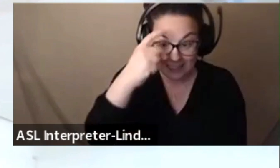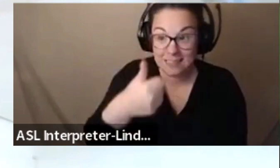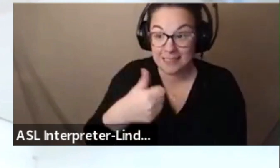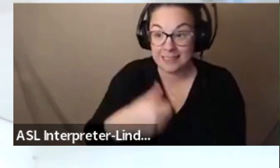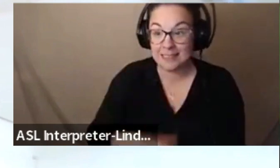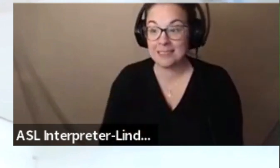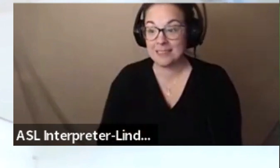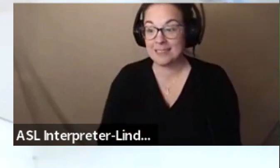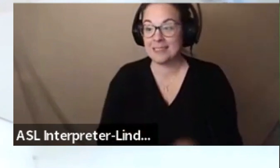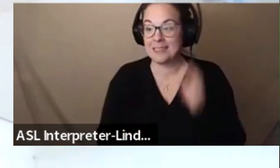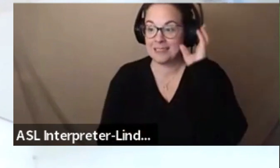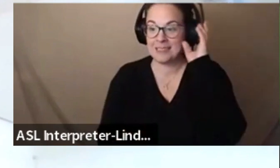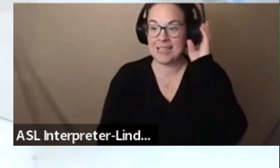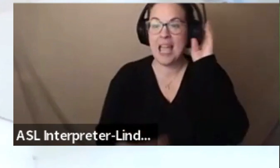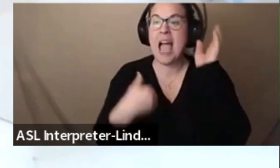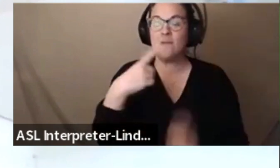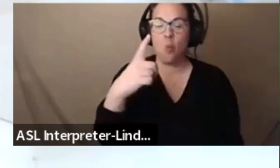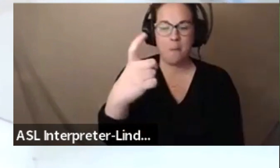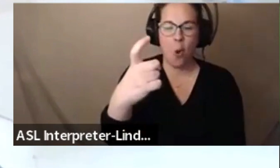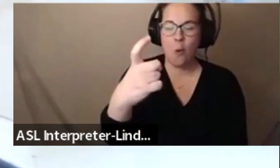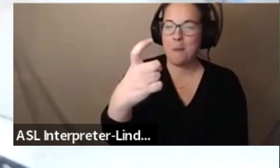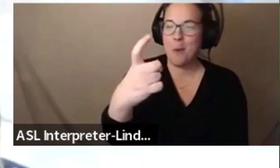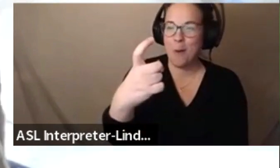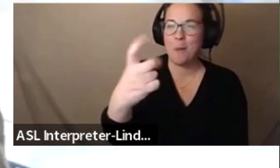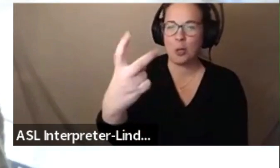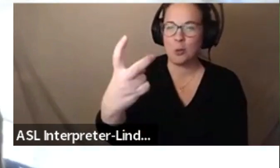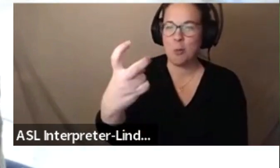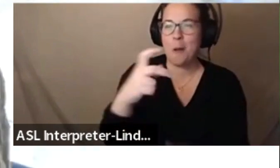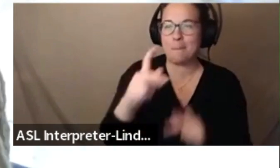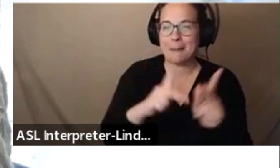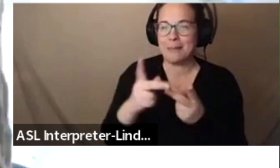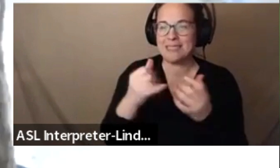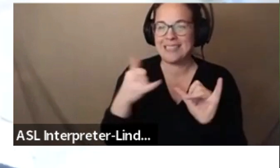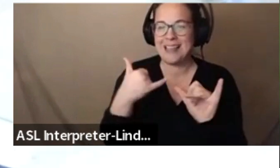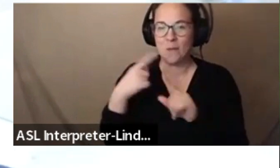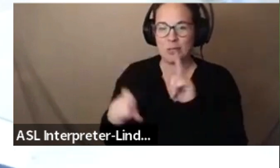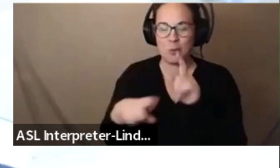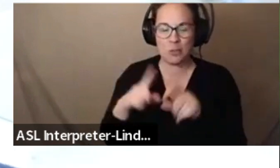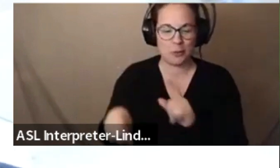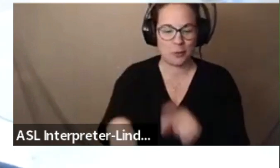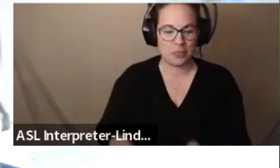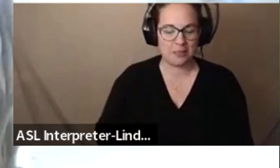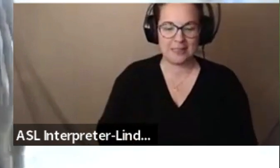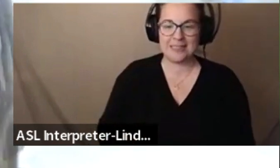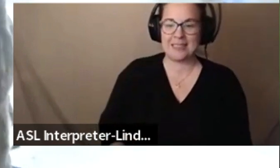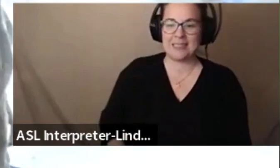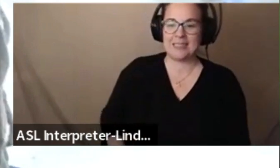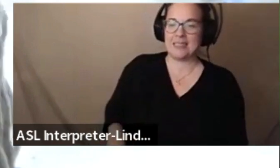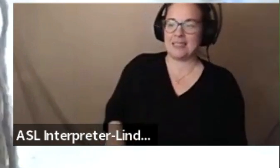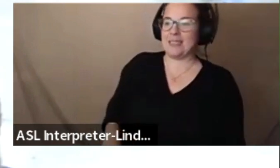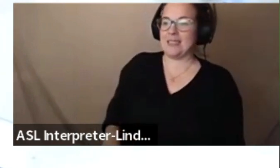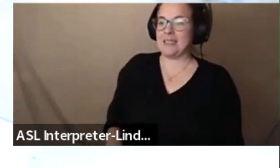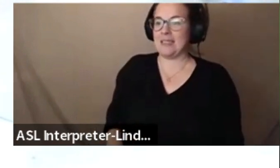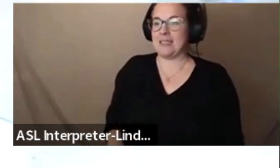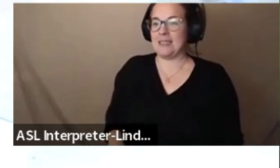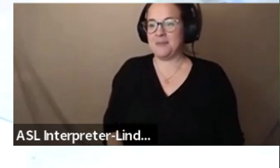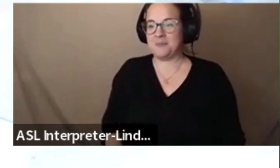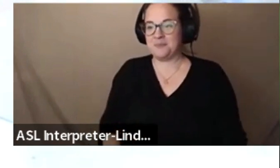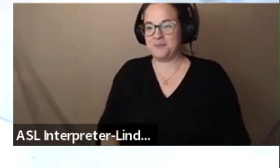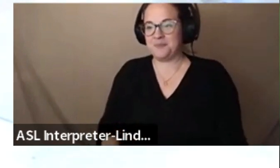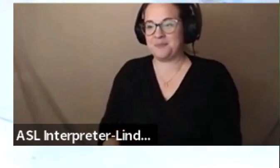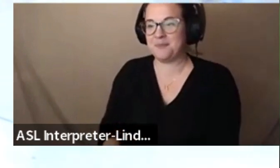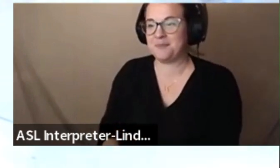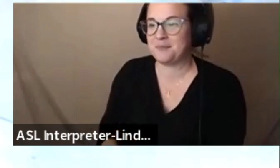Do you hear? Does that make sense? So with you, I think there's a couple more people who were waiting from before the break.